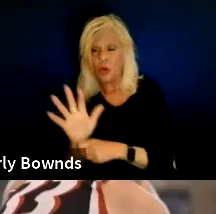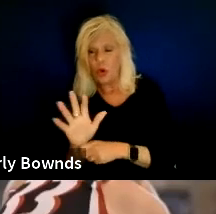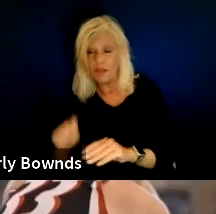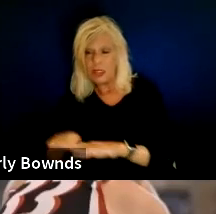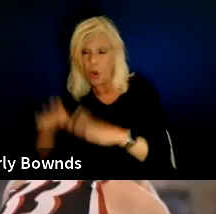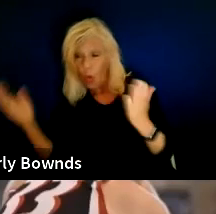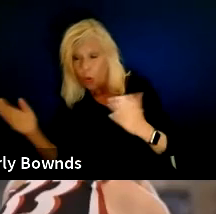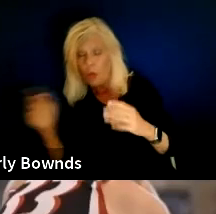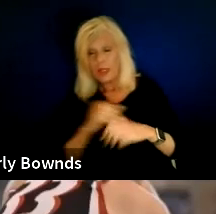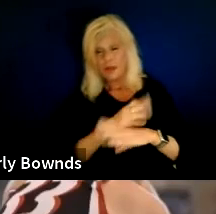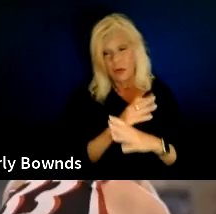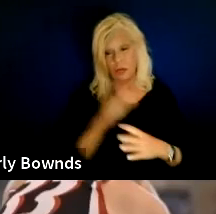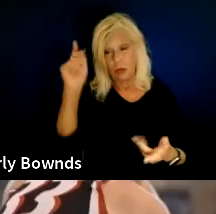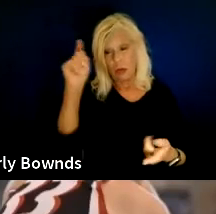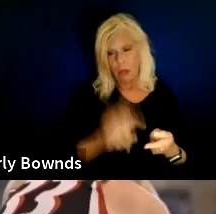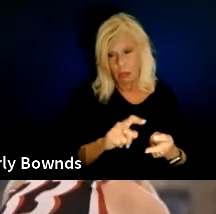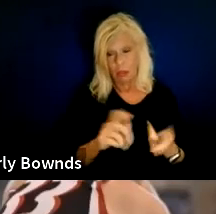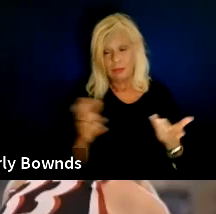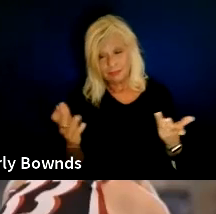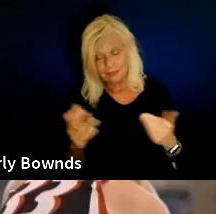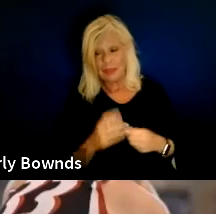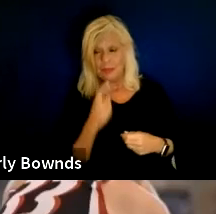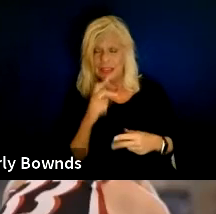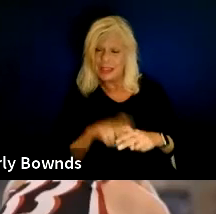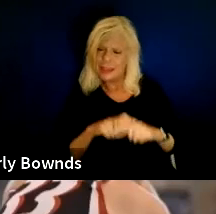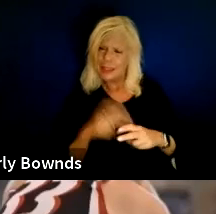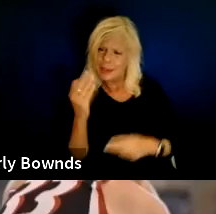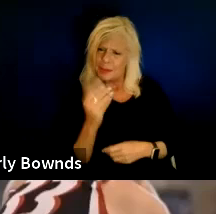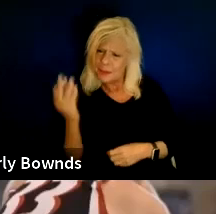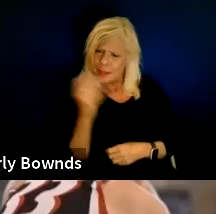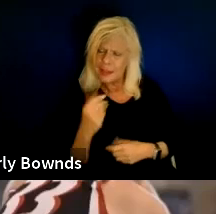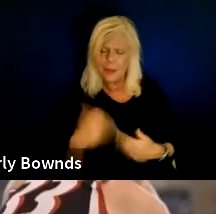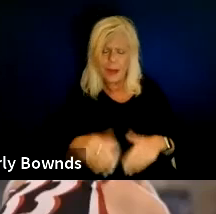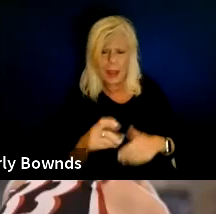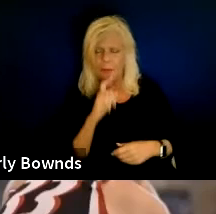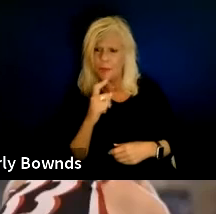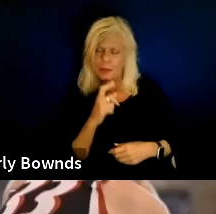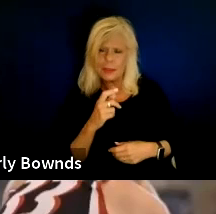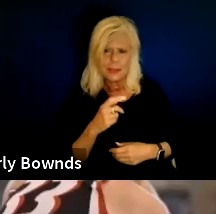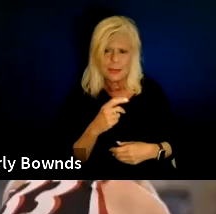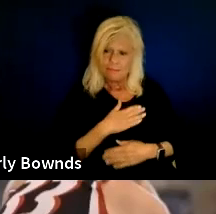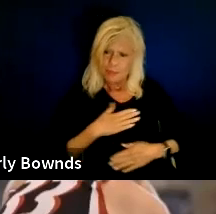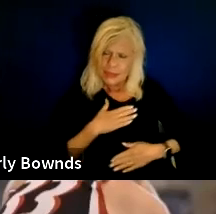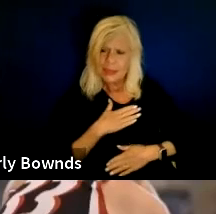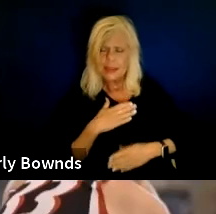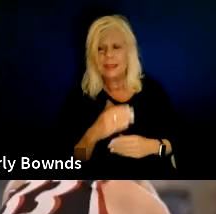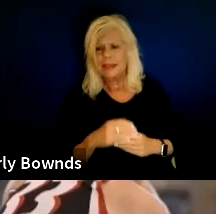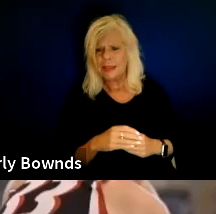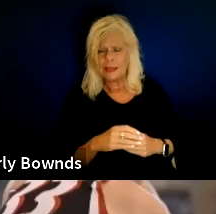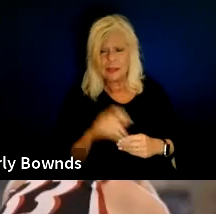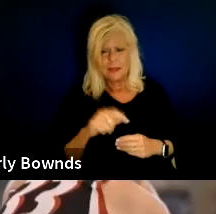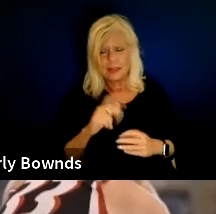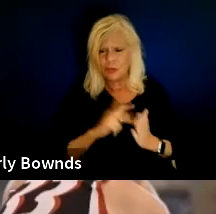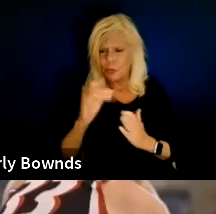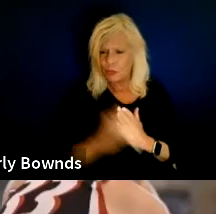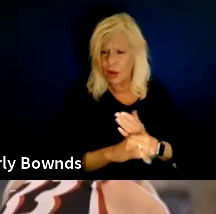the pandemic, I would say that I sat here thinking, I'm so pleased that really, again, a hallmark of this project is to